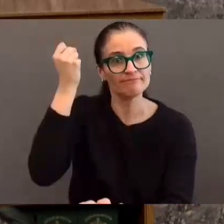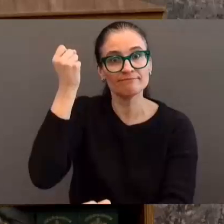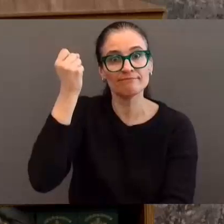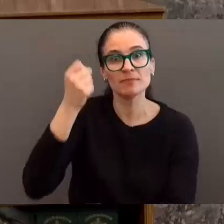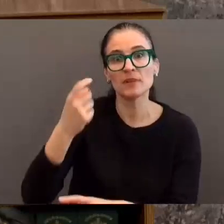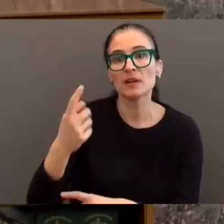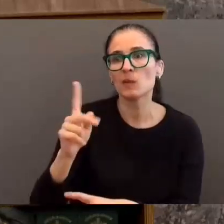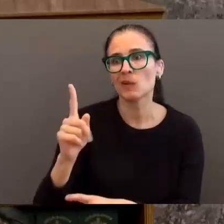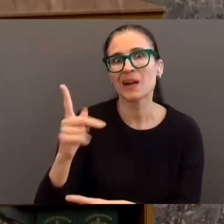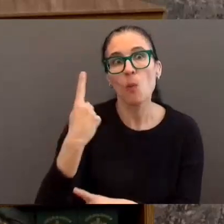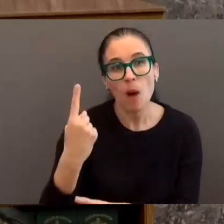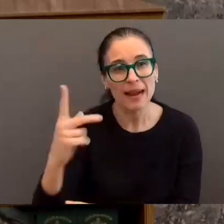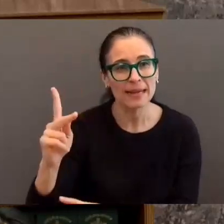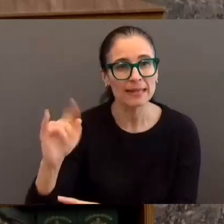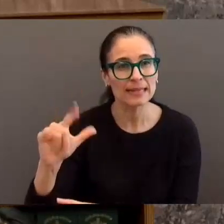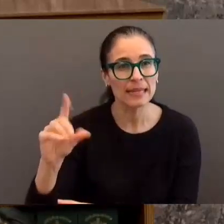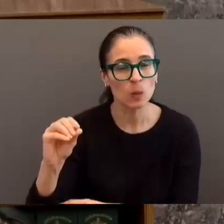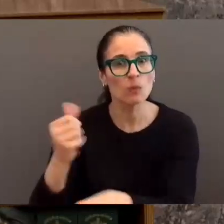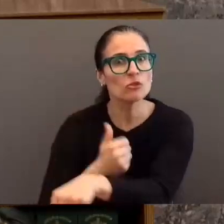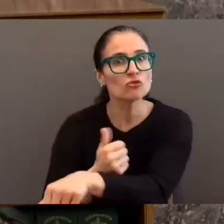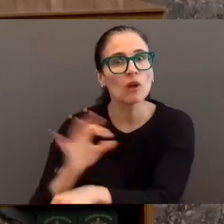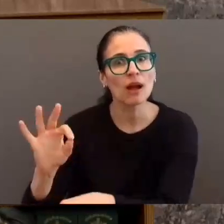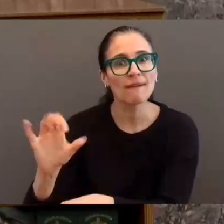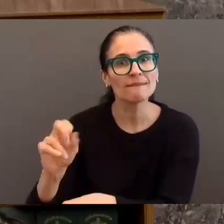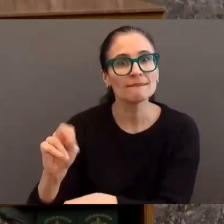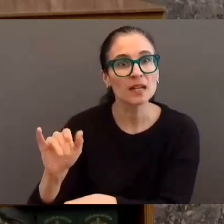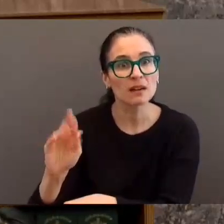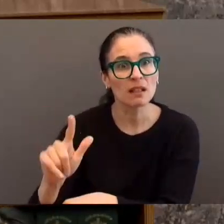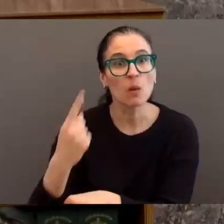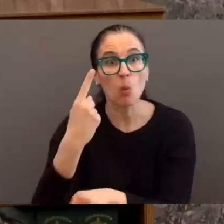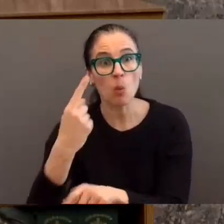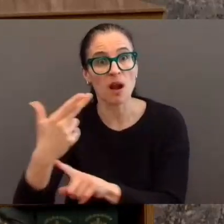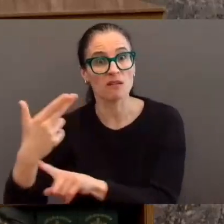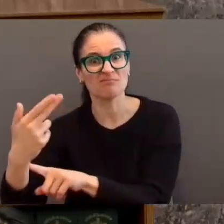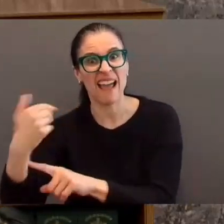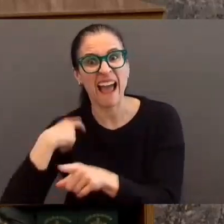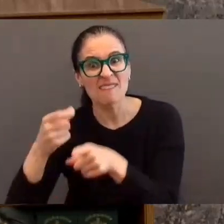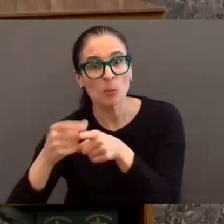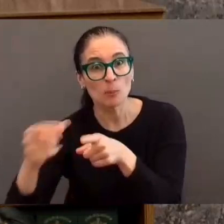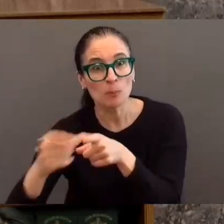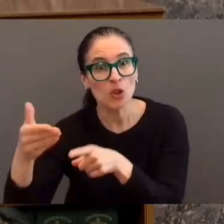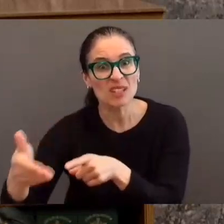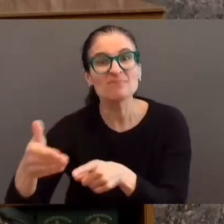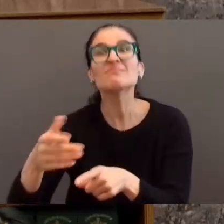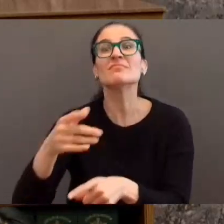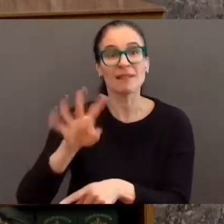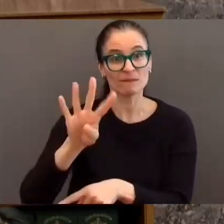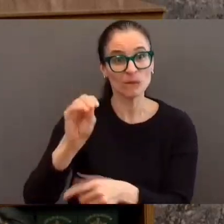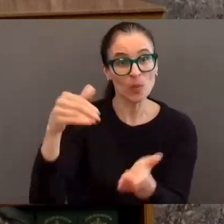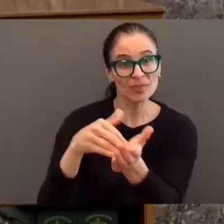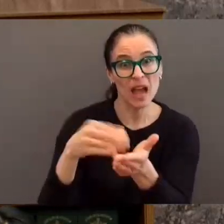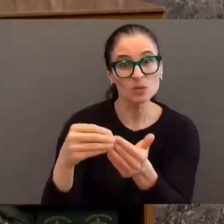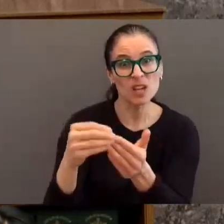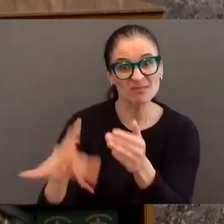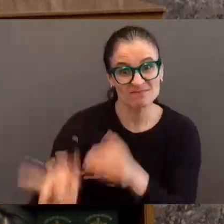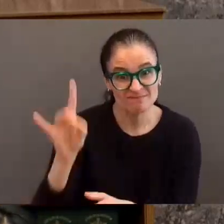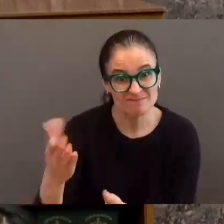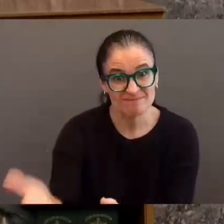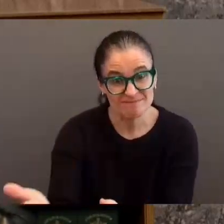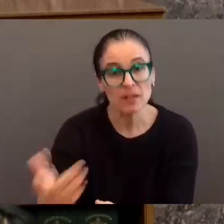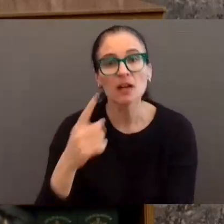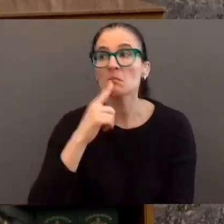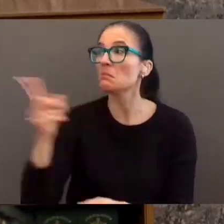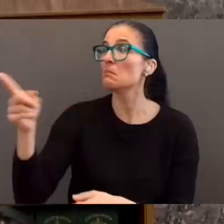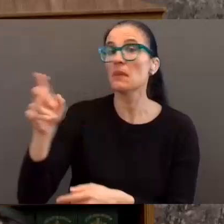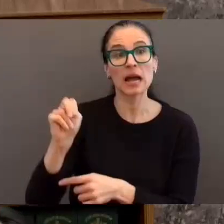just did now, that this is helping people and moving them towards recovery. Mr. Speaker, will this NDP government stop destroying